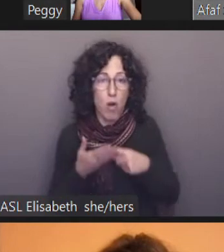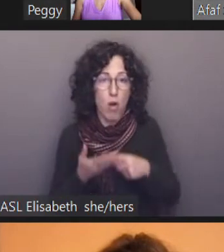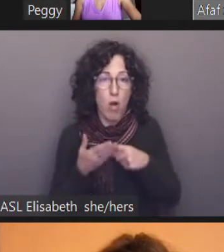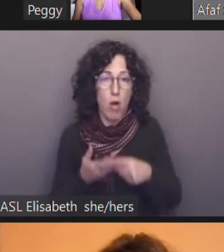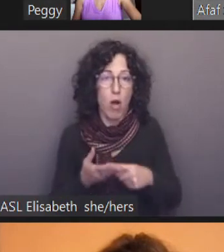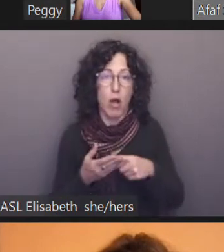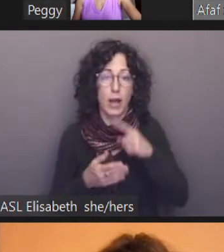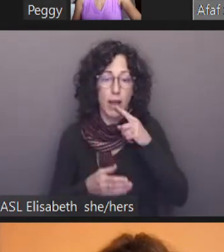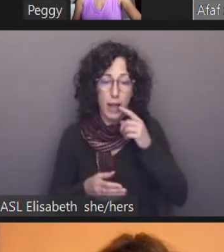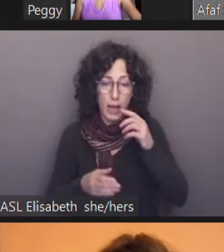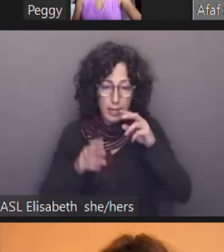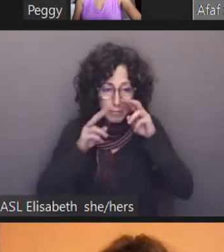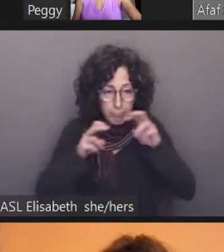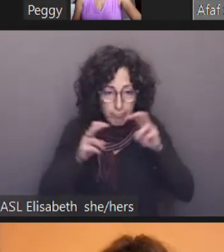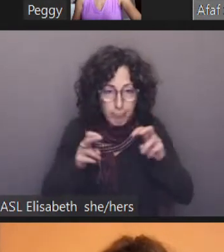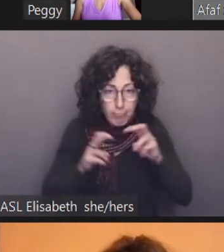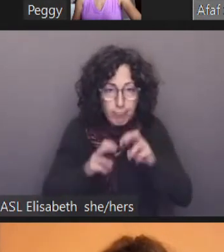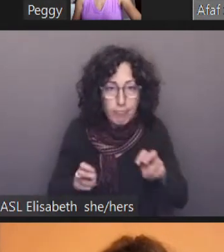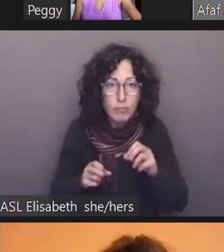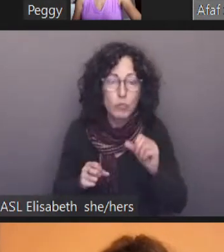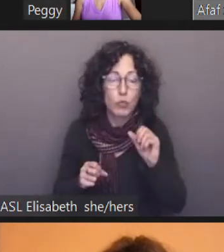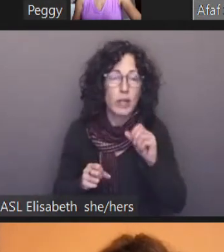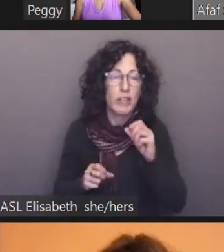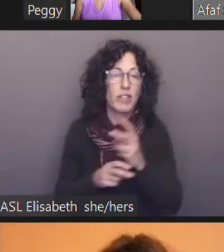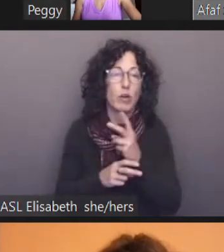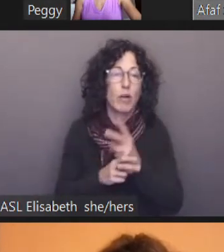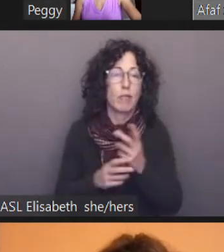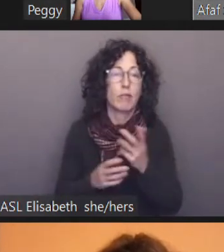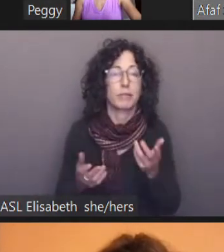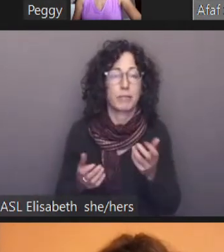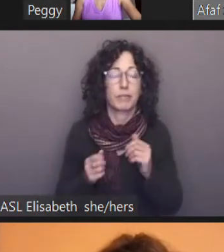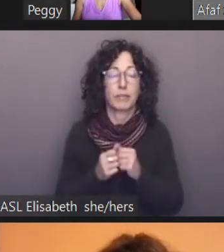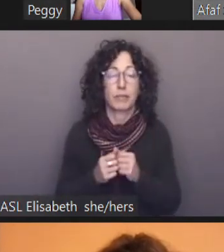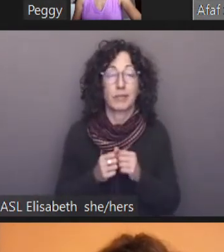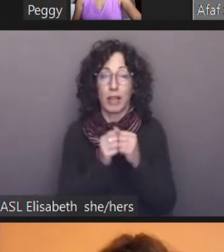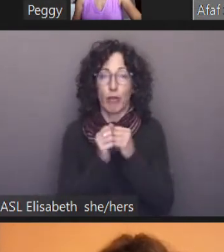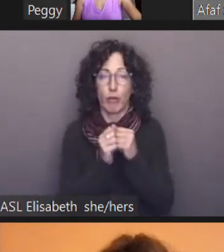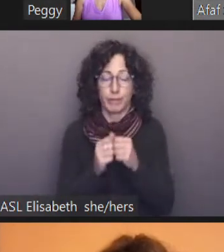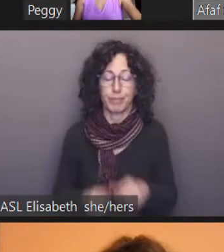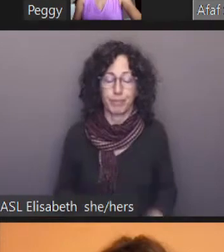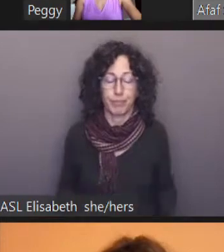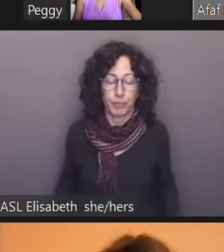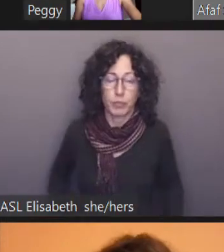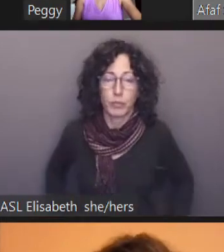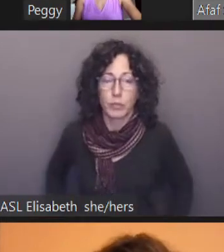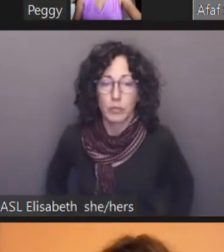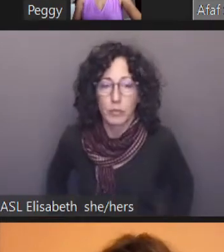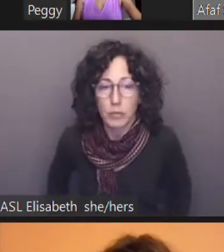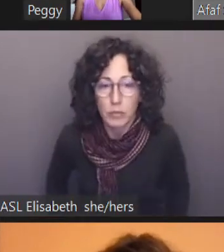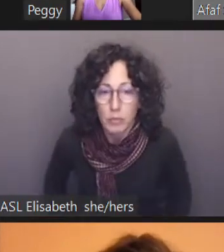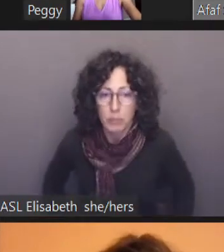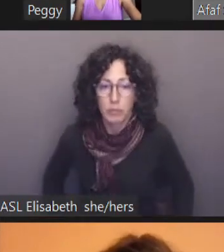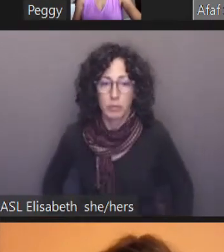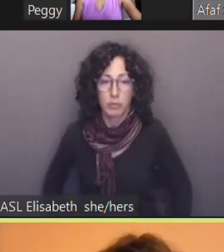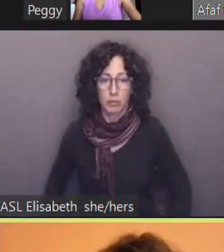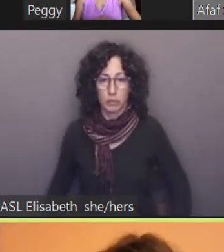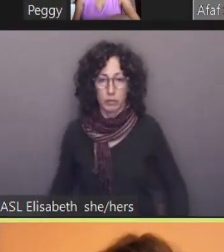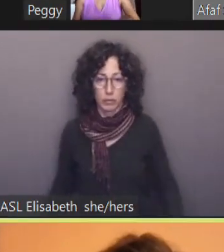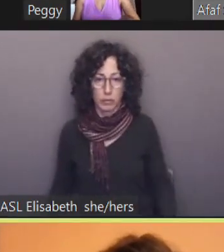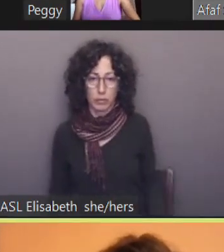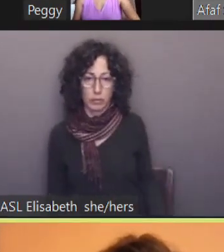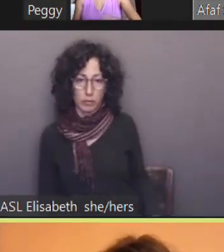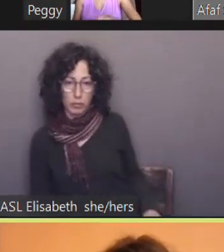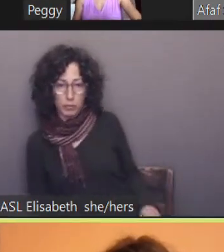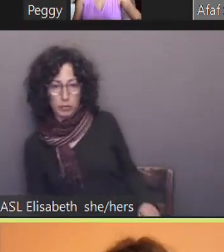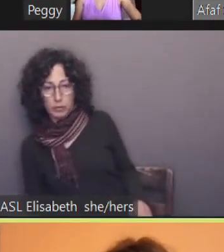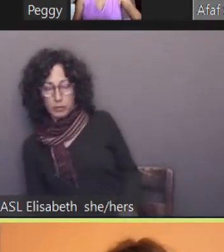what information would enable the family and the youth to make the right decision for themselves. Great, thank